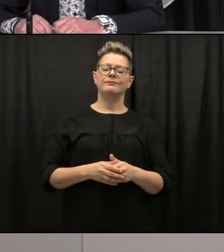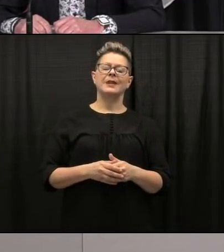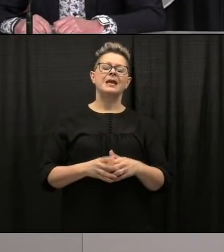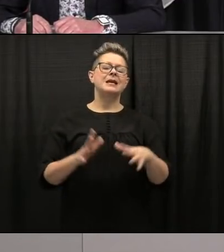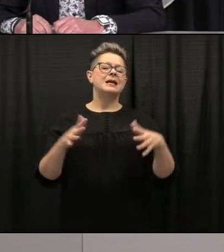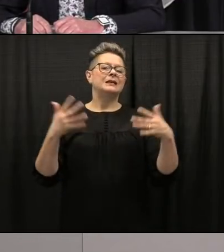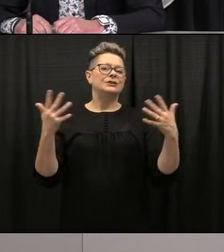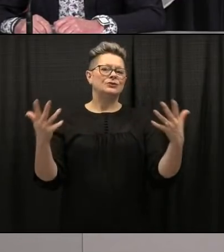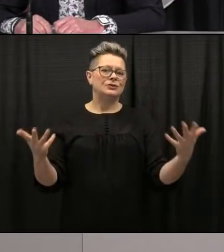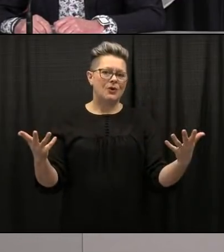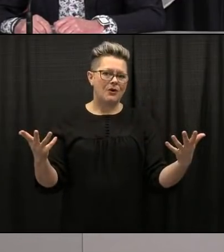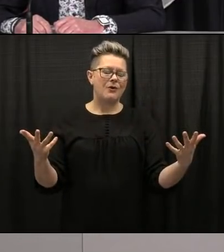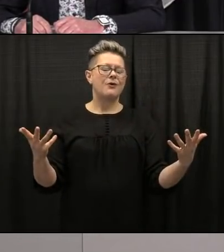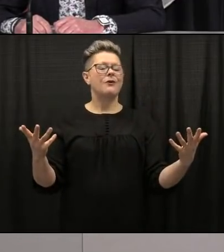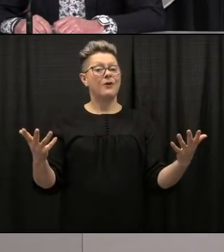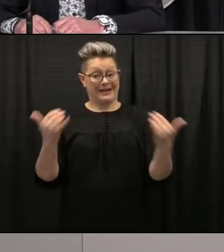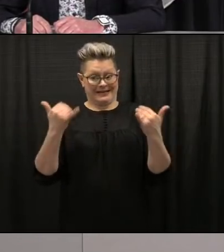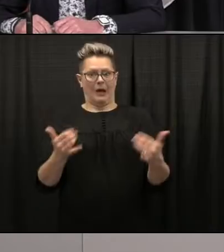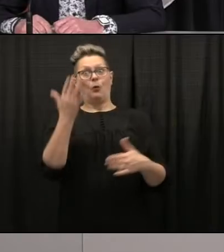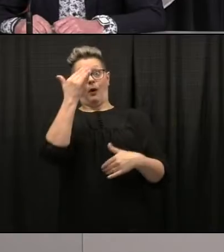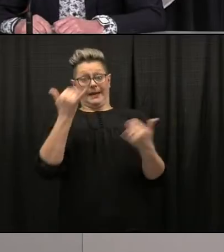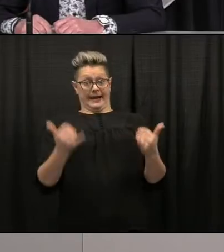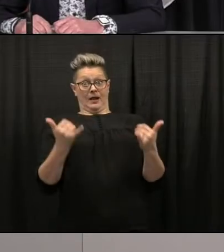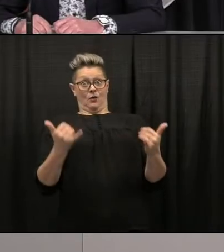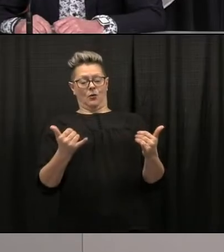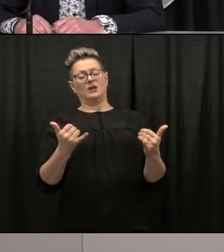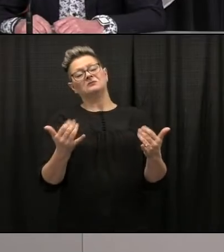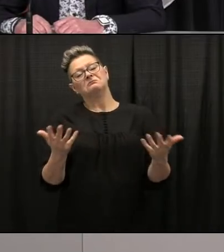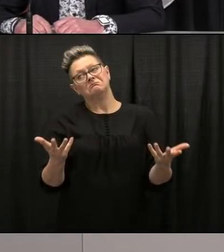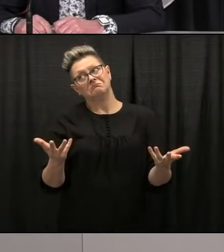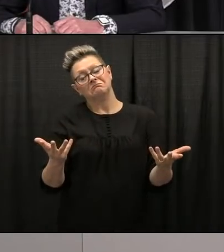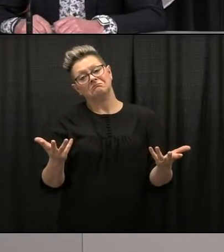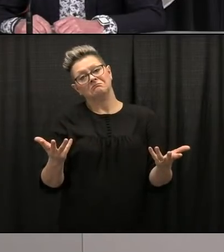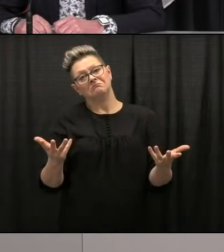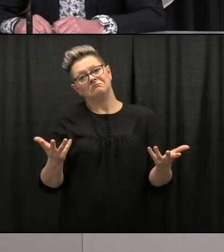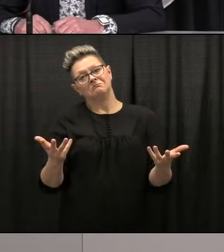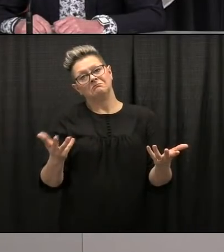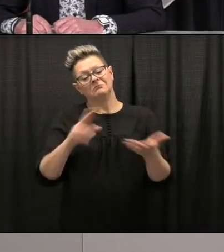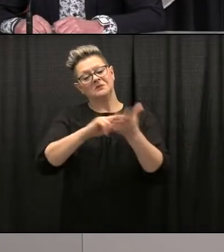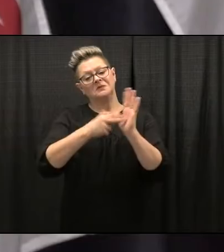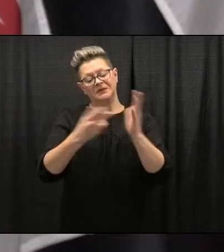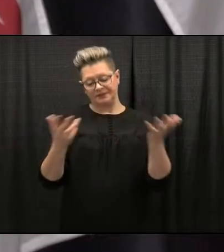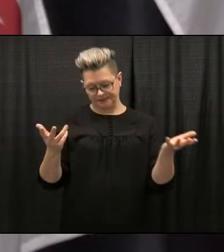So the timing, it's partly because of the